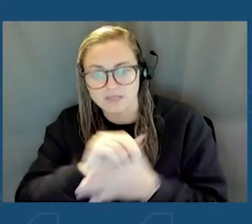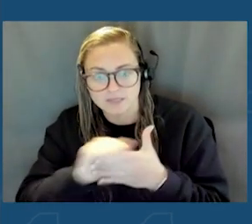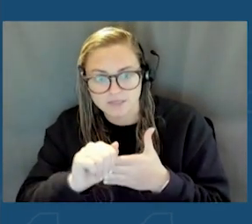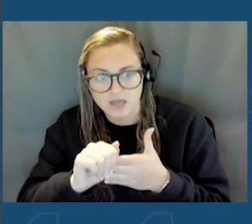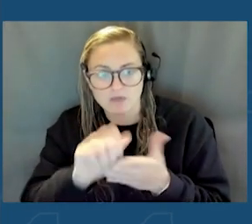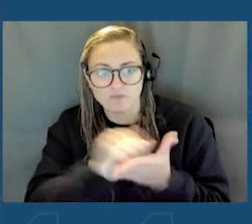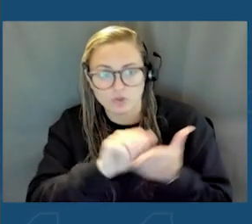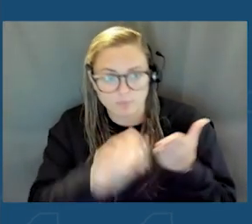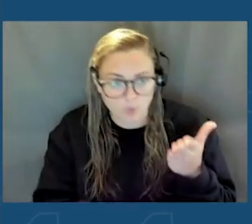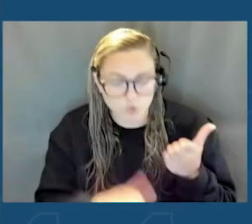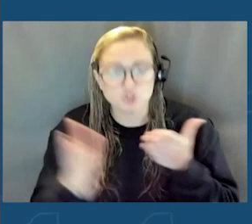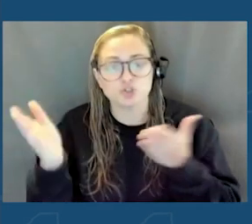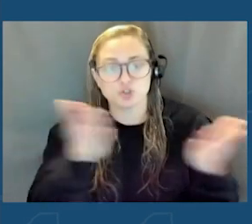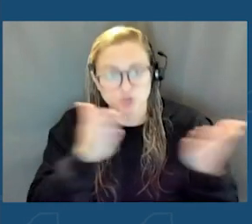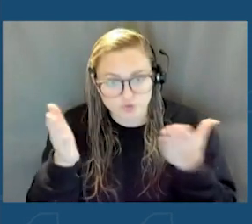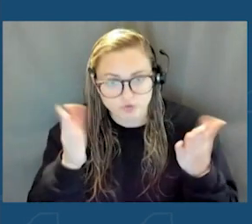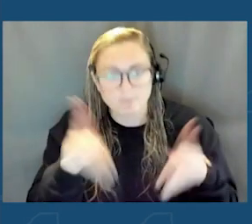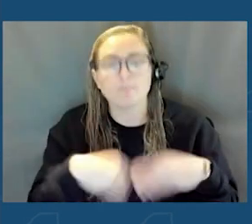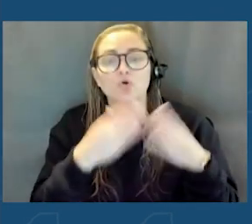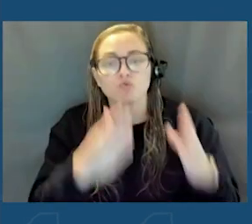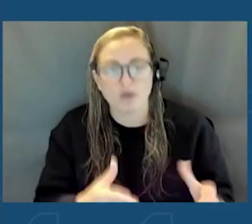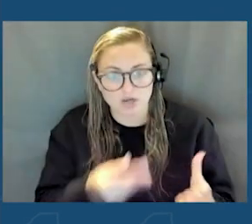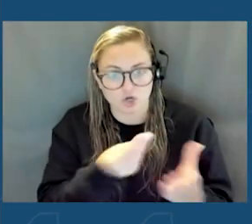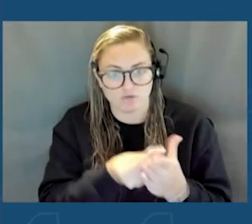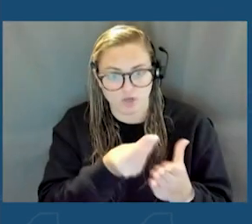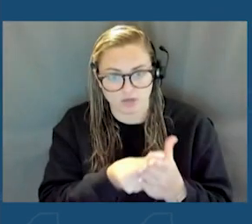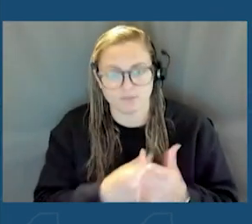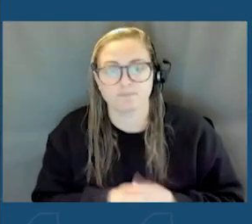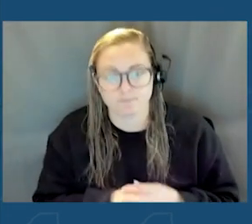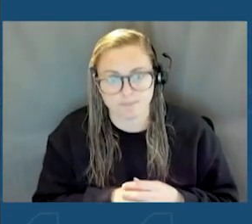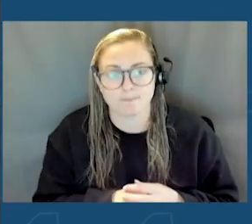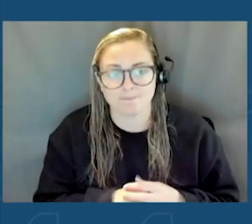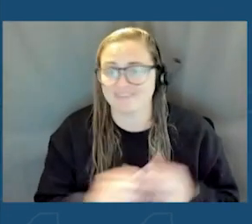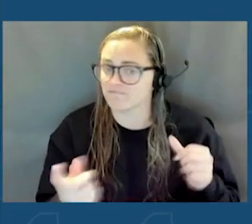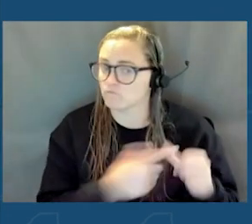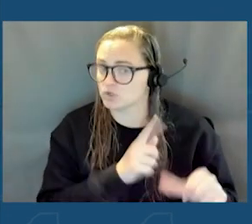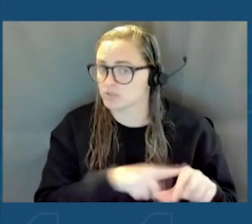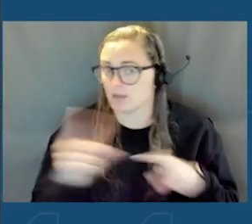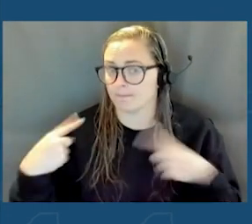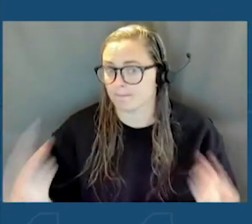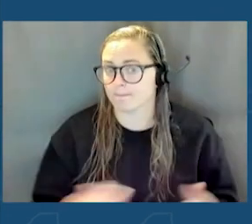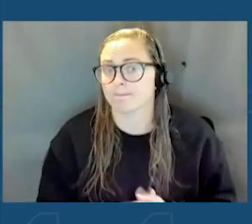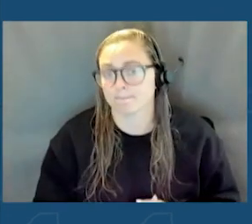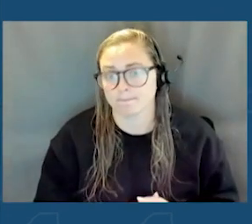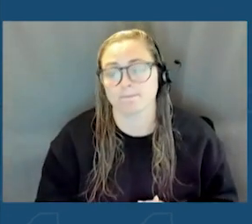Abortion Services Provider Fund. First time ever.